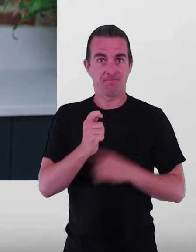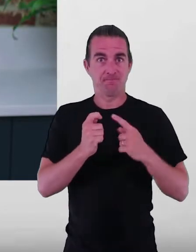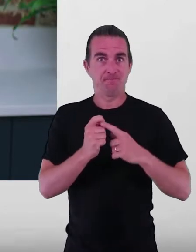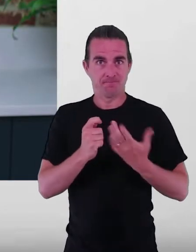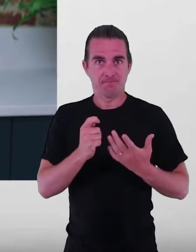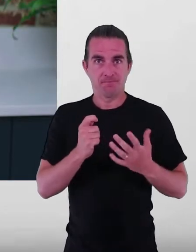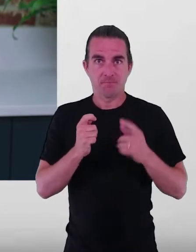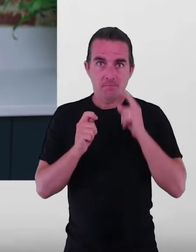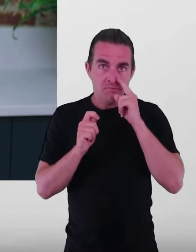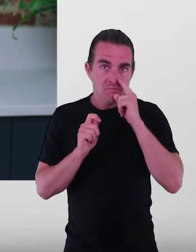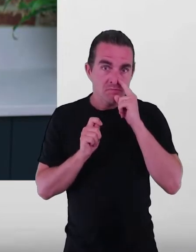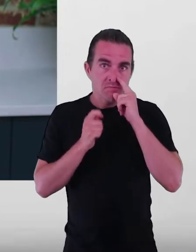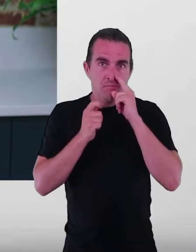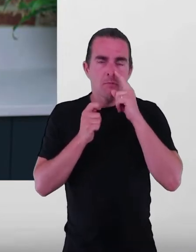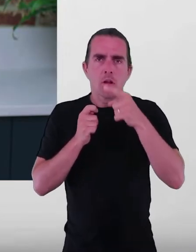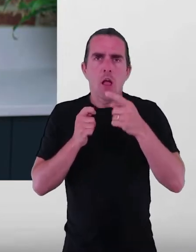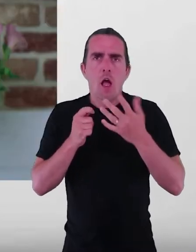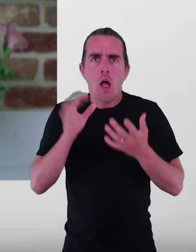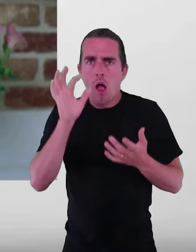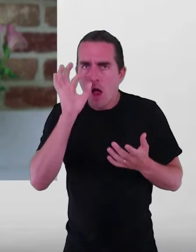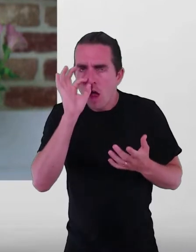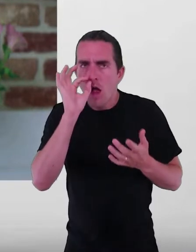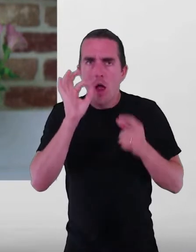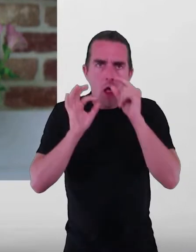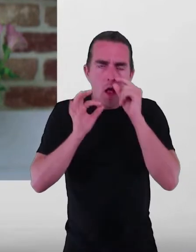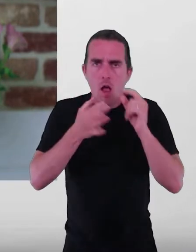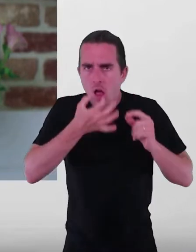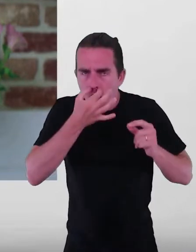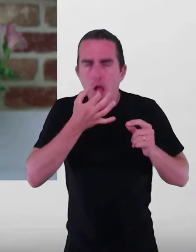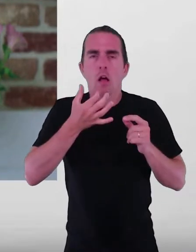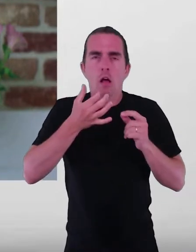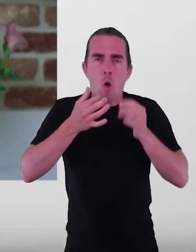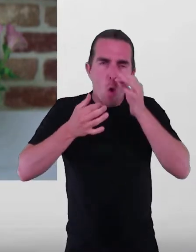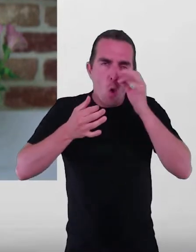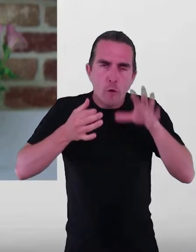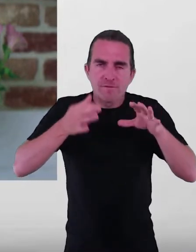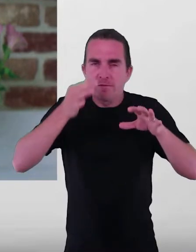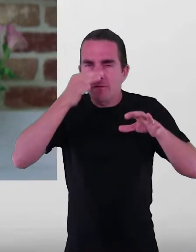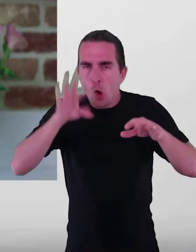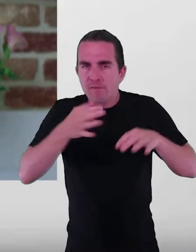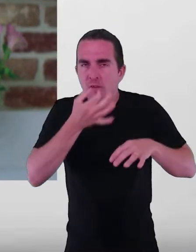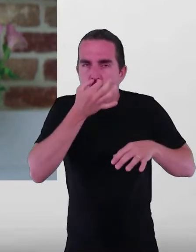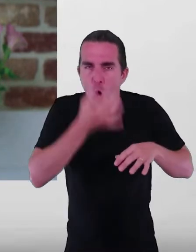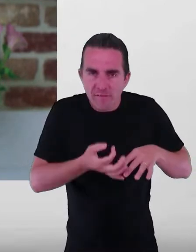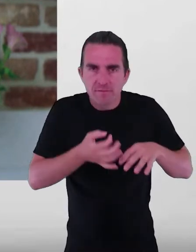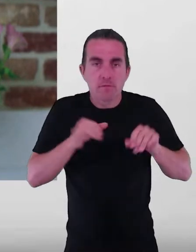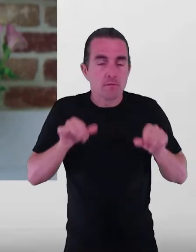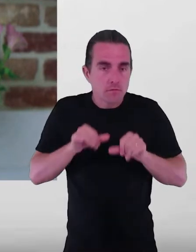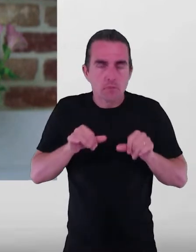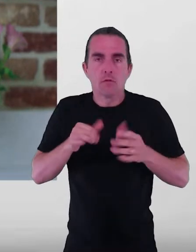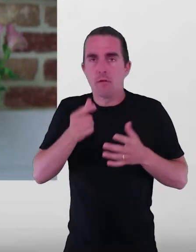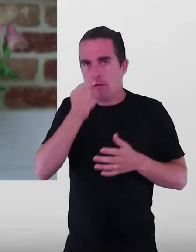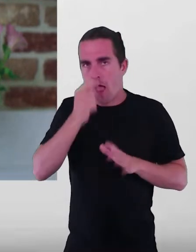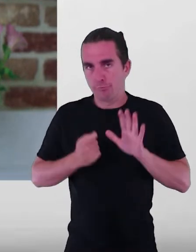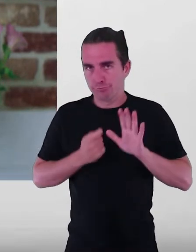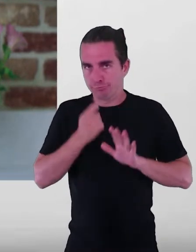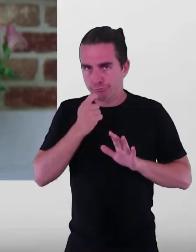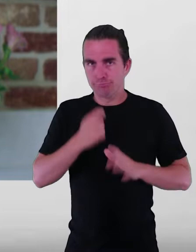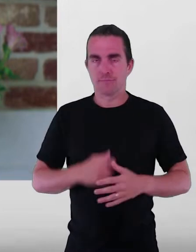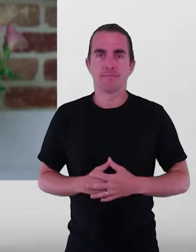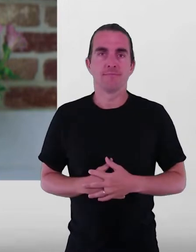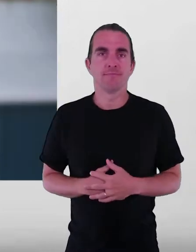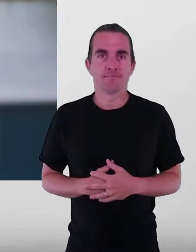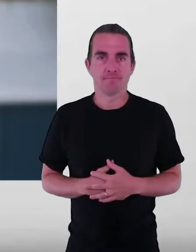Now it's time to take your swabs. Please ensure all nose piercings or similar jewelry are removed prior to